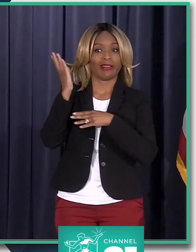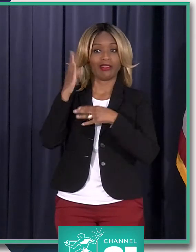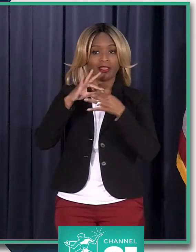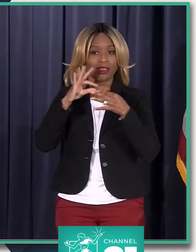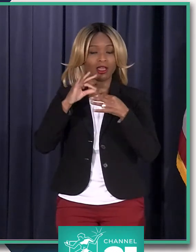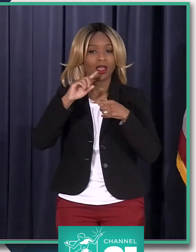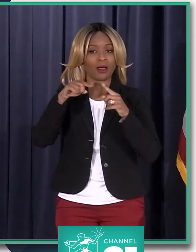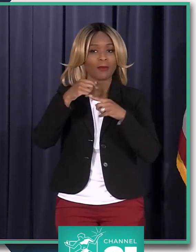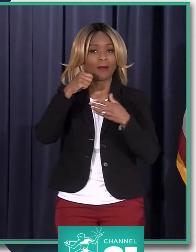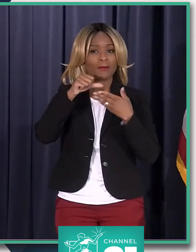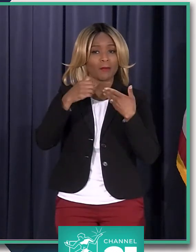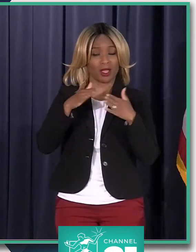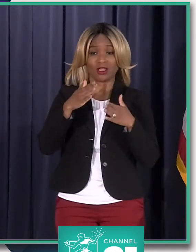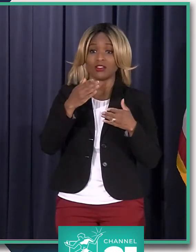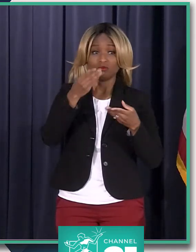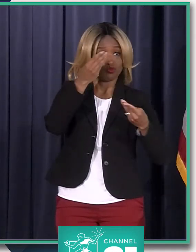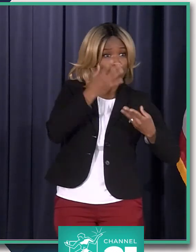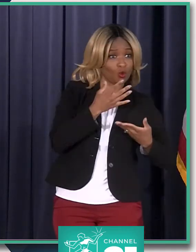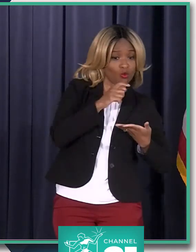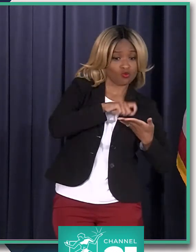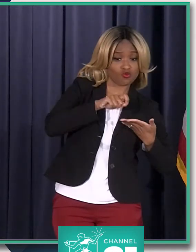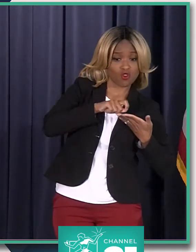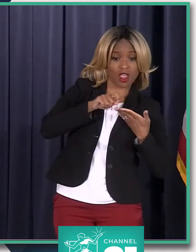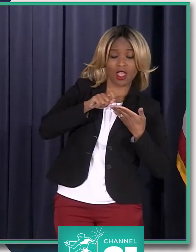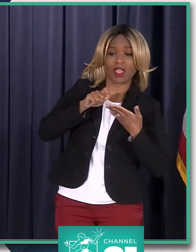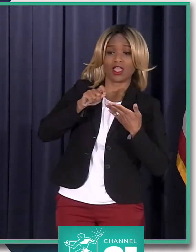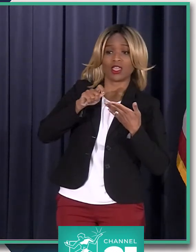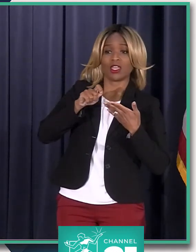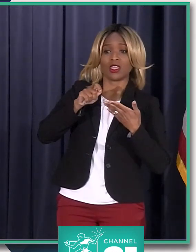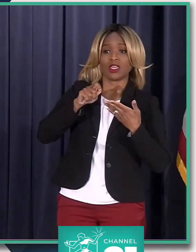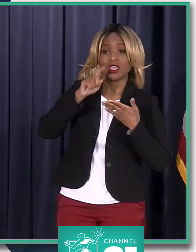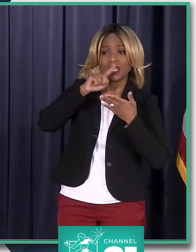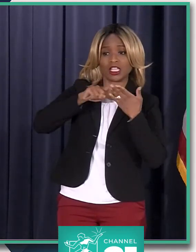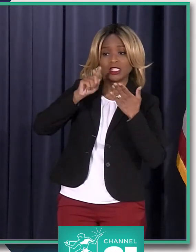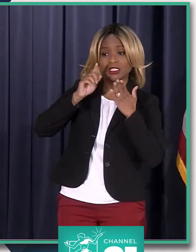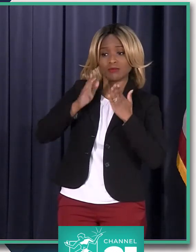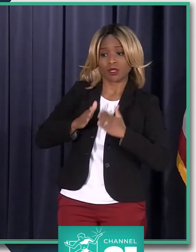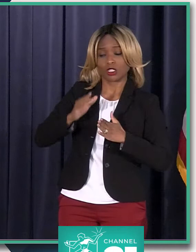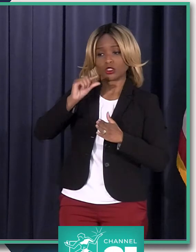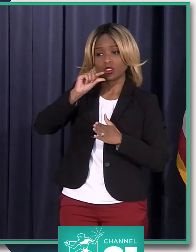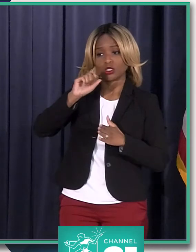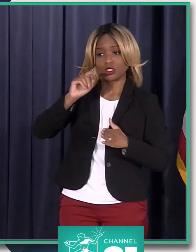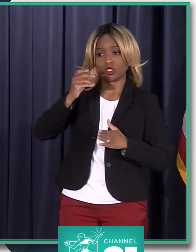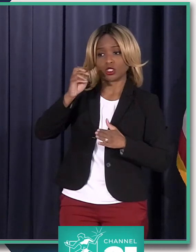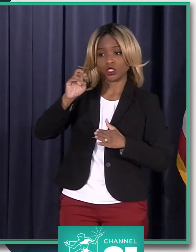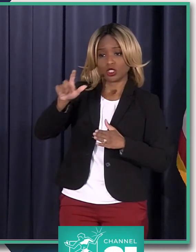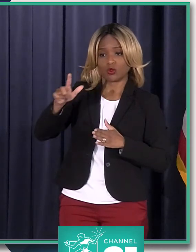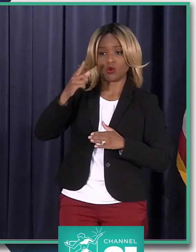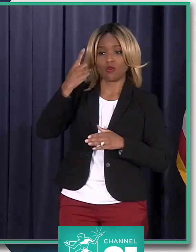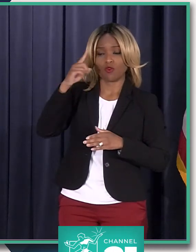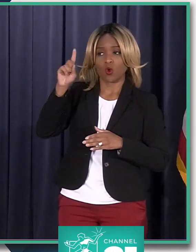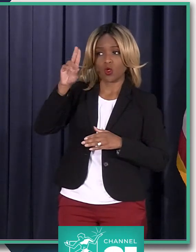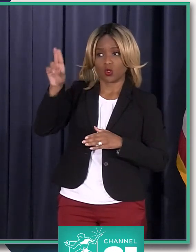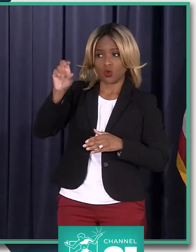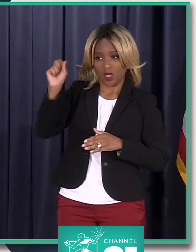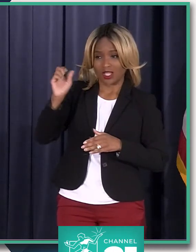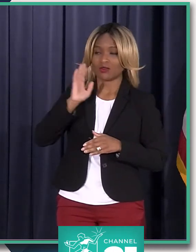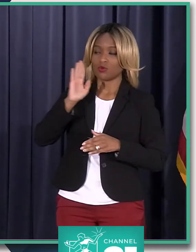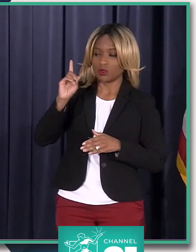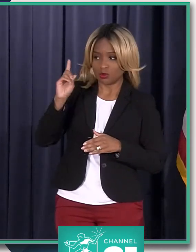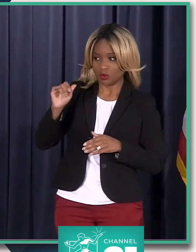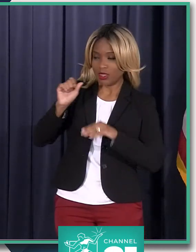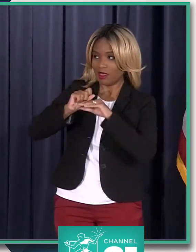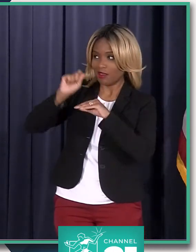were told to write the United States Inspector General, which we will do that. We made some complaints. So, but we were